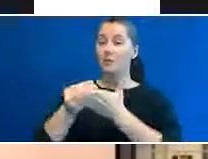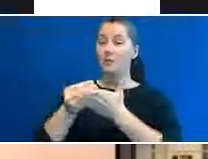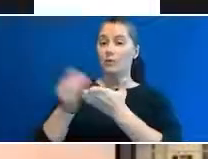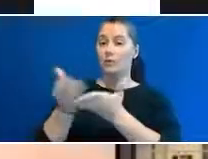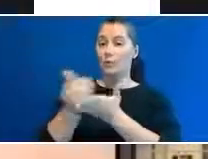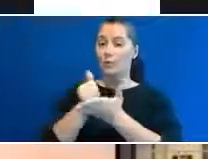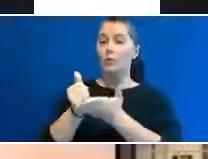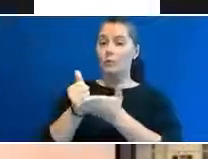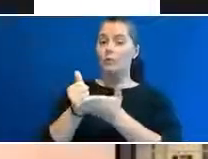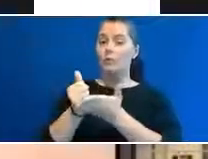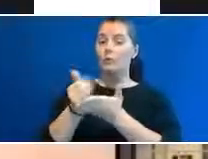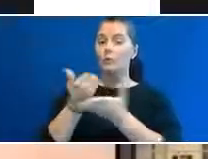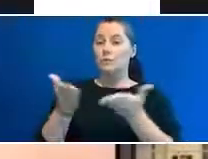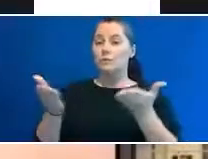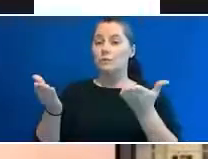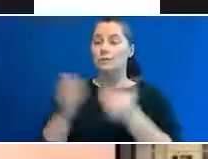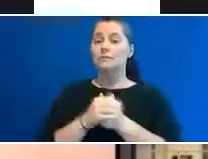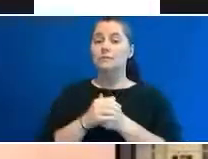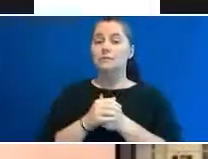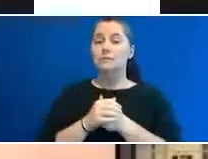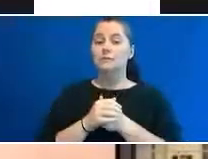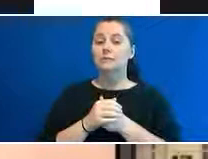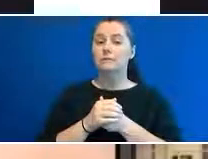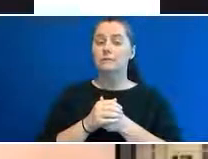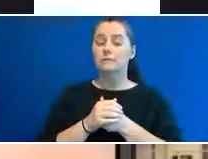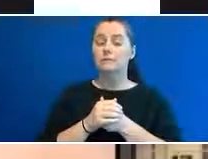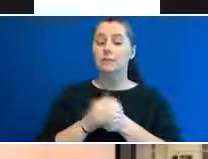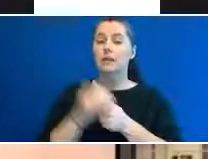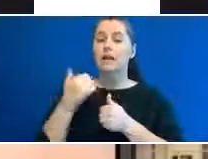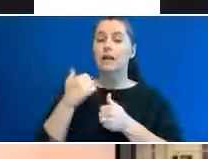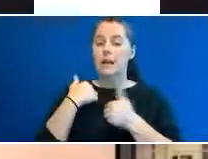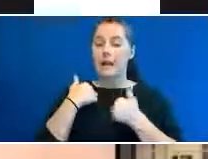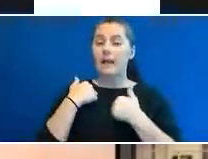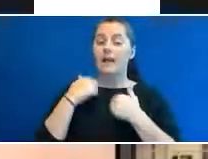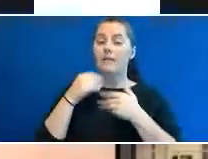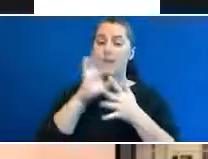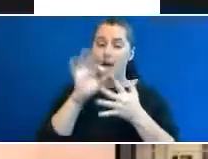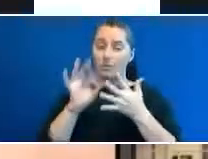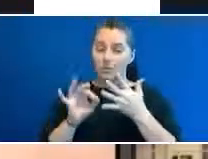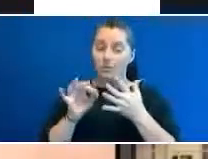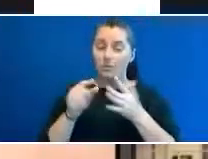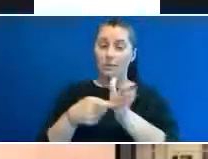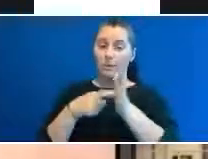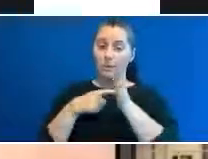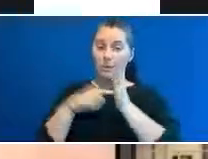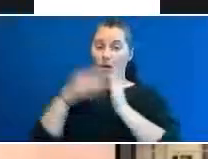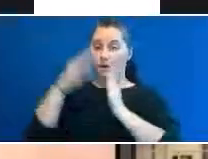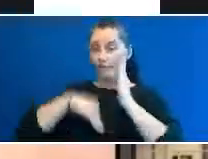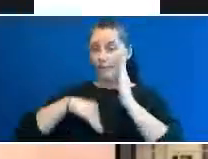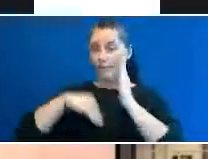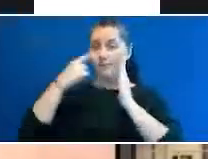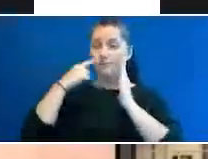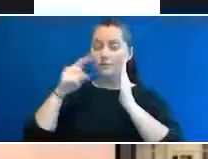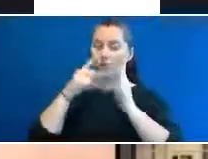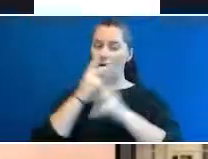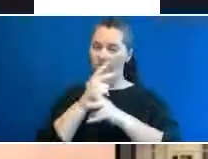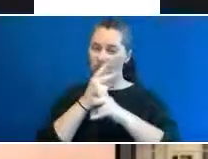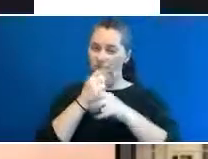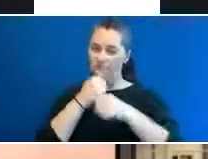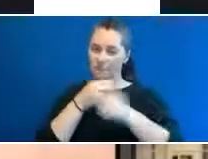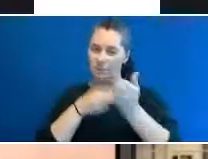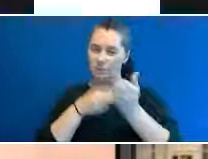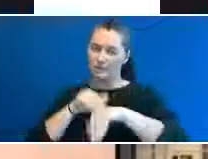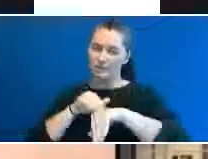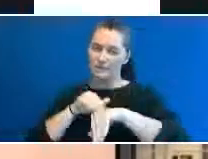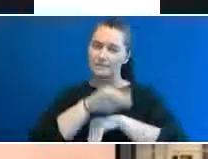of these transactions, we can have optional and required fields that would be filled out to track and make sure it goes to the right department or